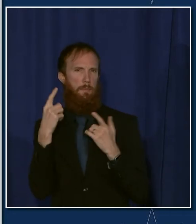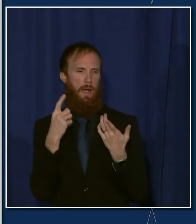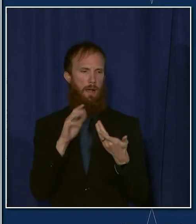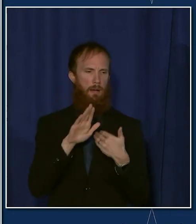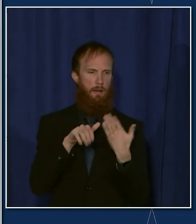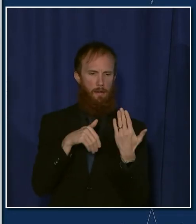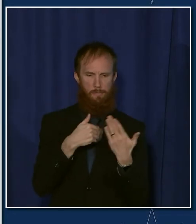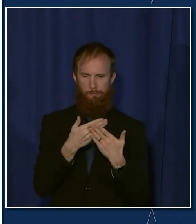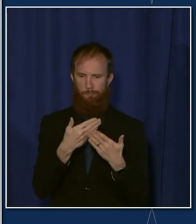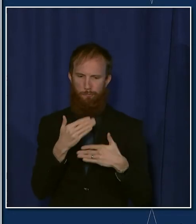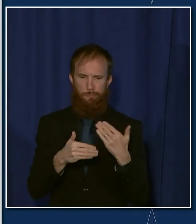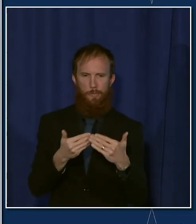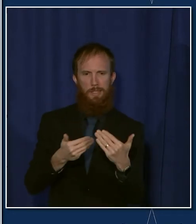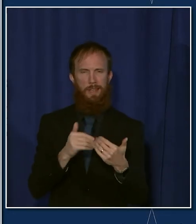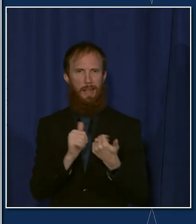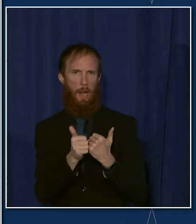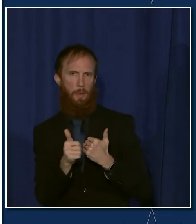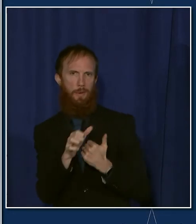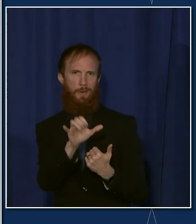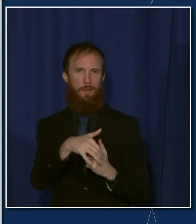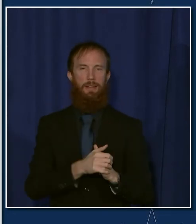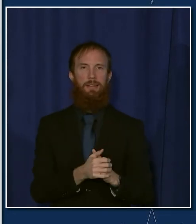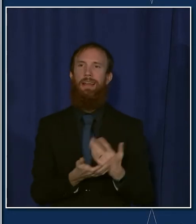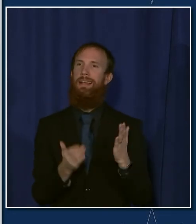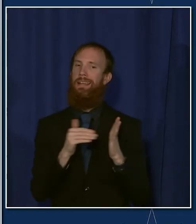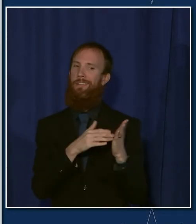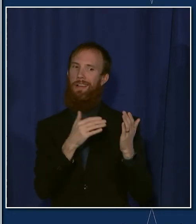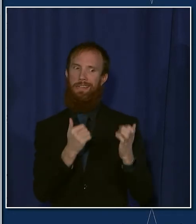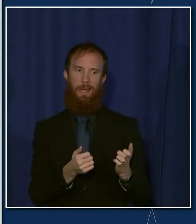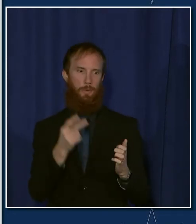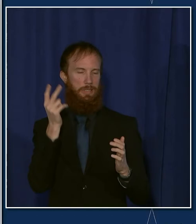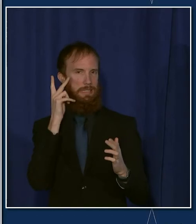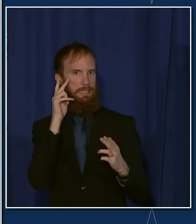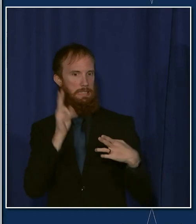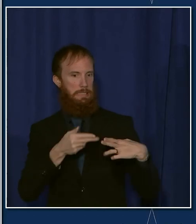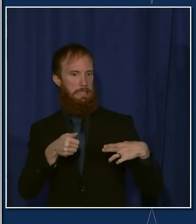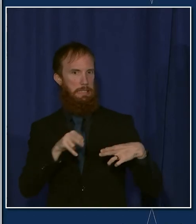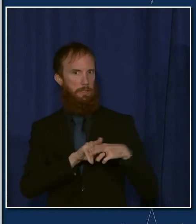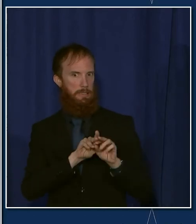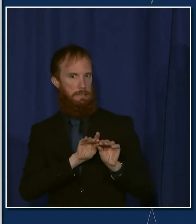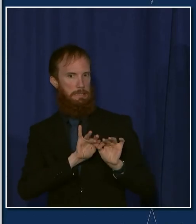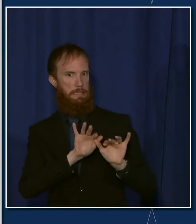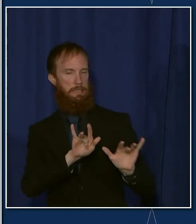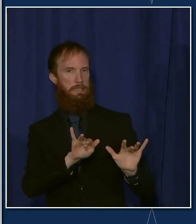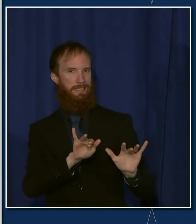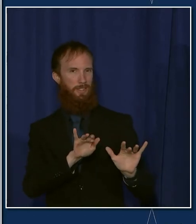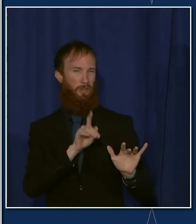again, when we're on an increase, the number one rule of epidemiology is to